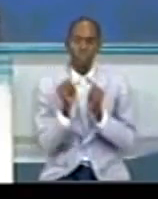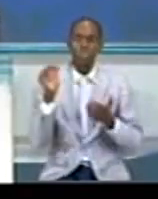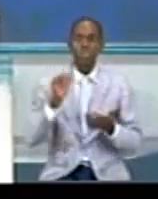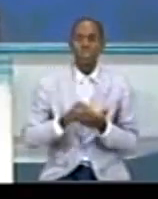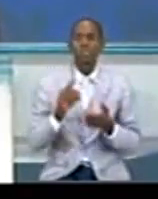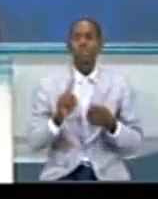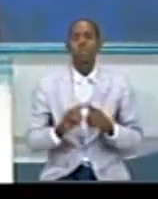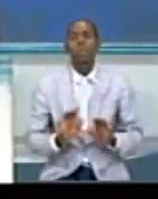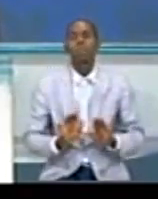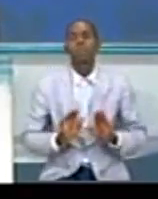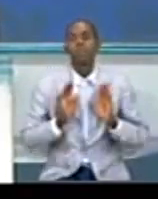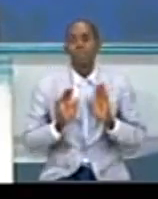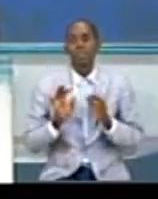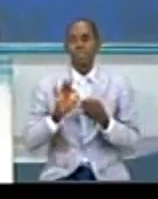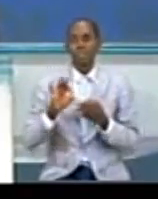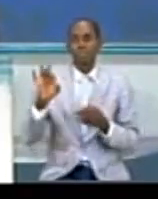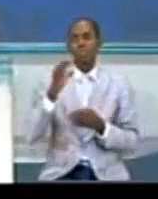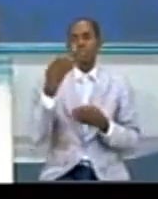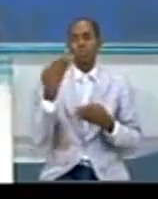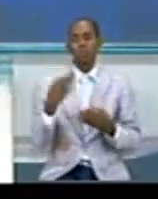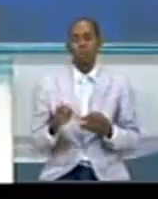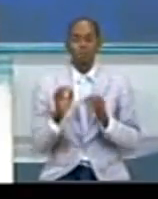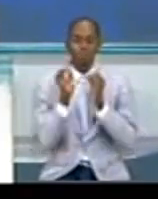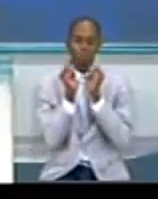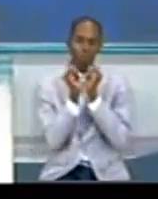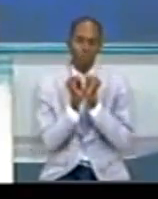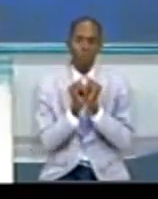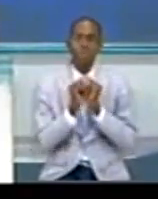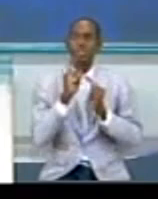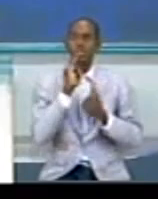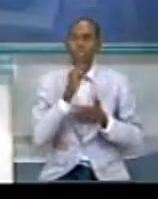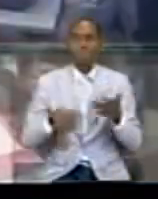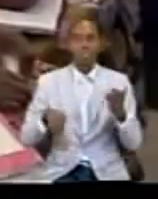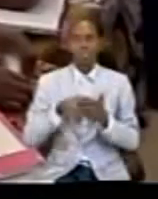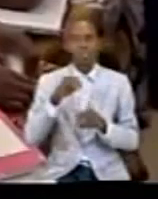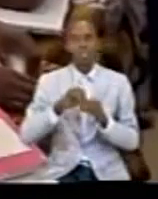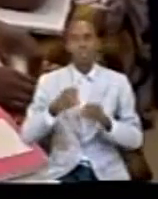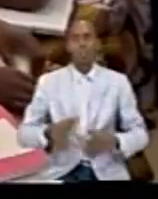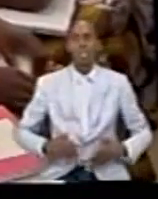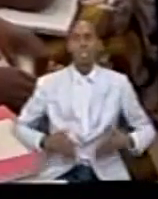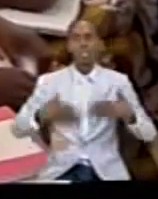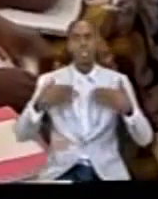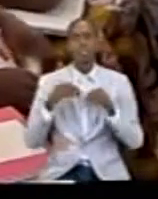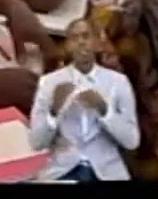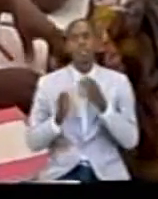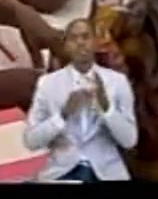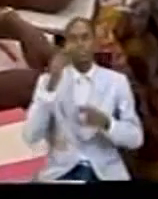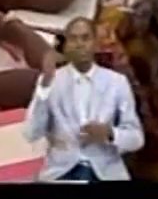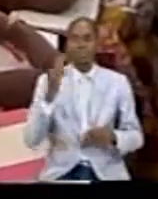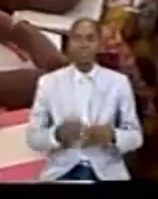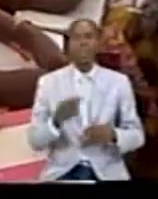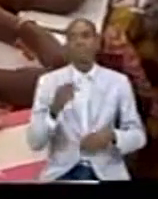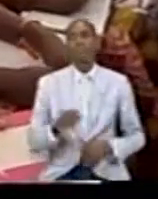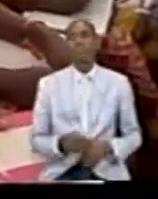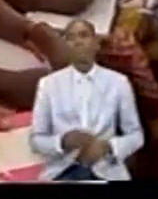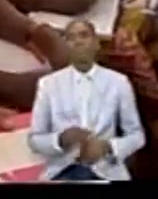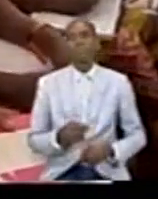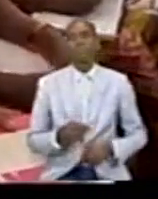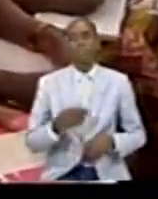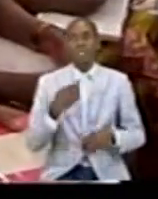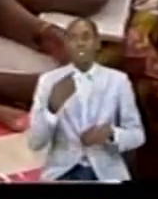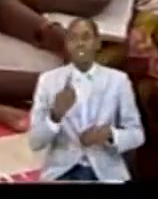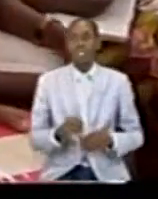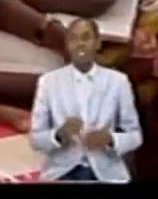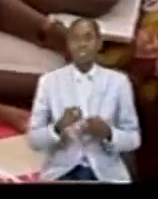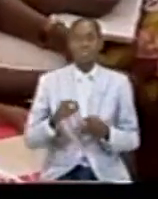fear. Spirit of bondage is canceled in your life. The spirit of